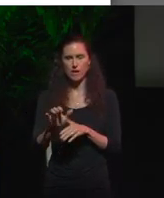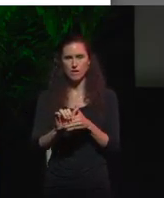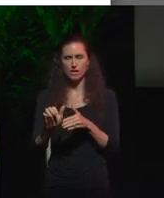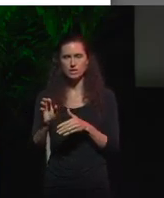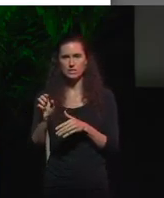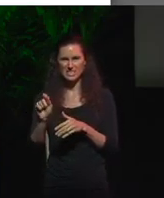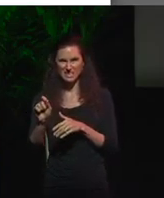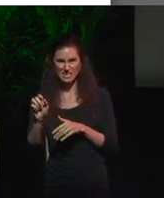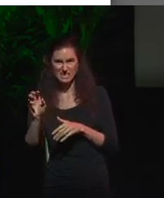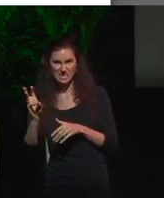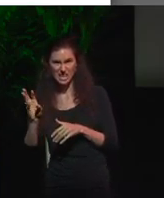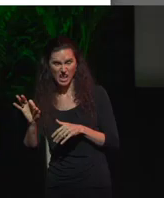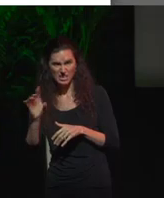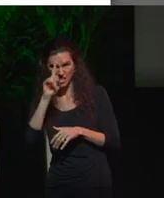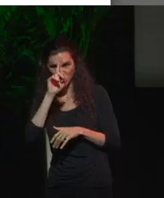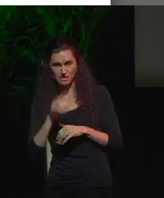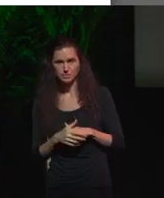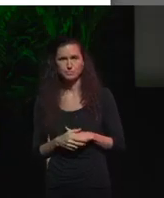$83,775.69.